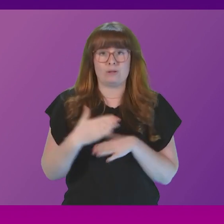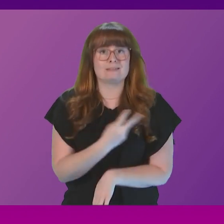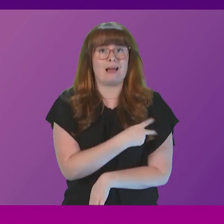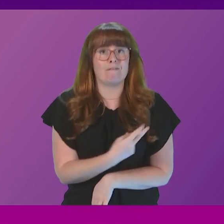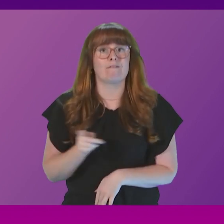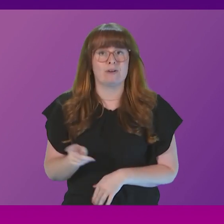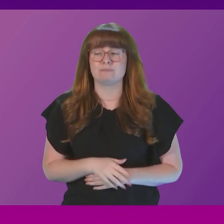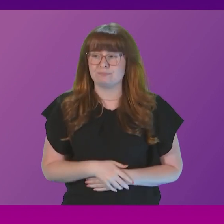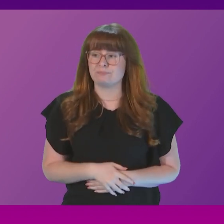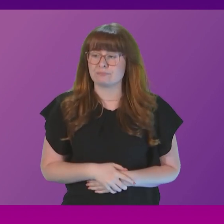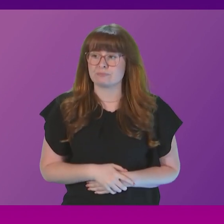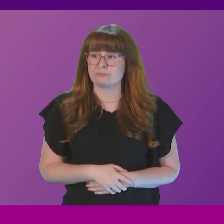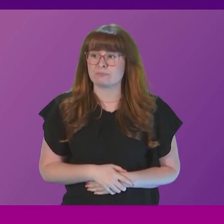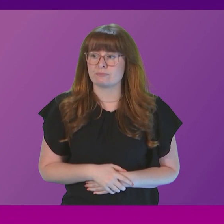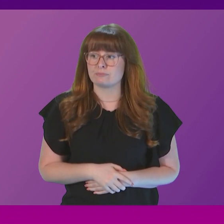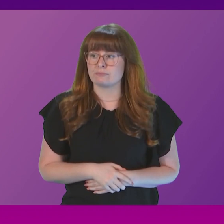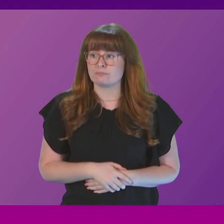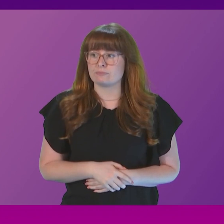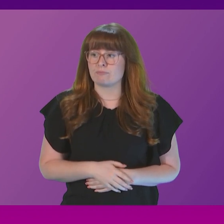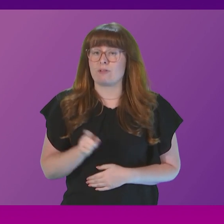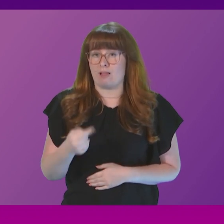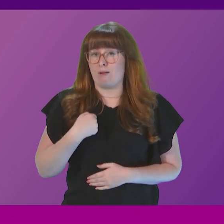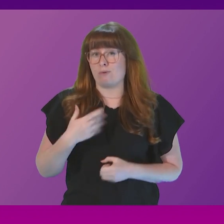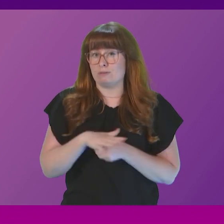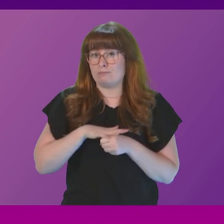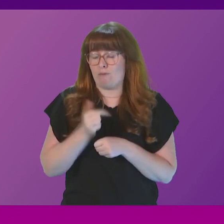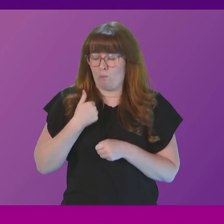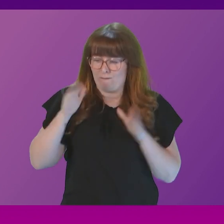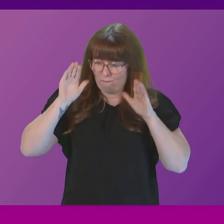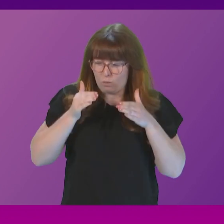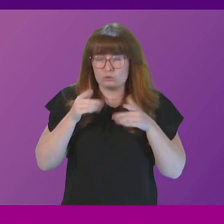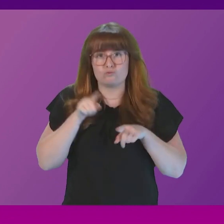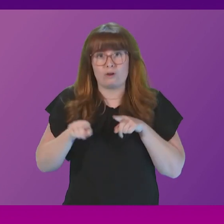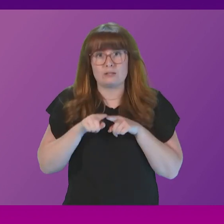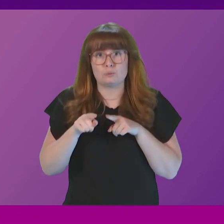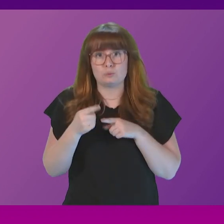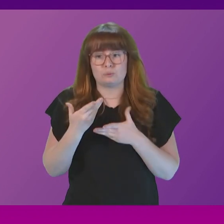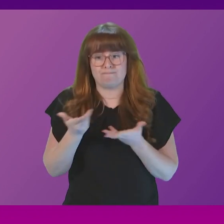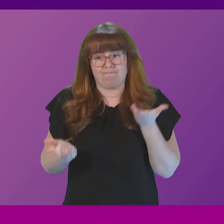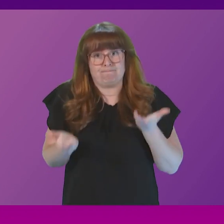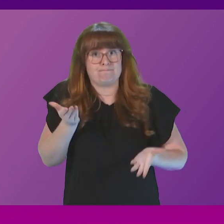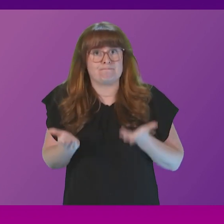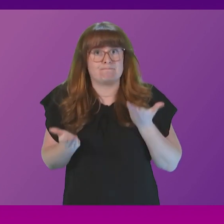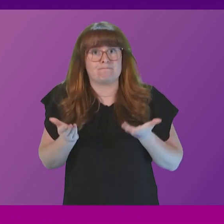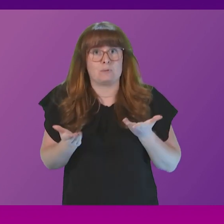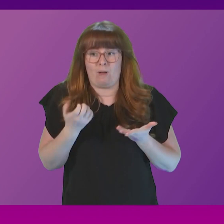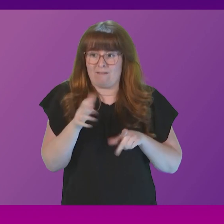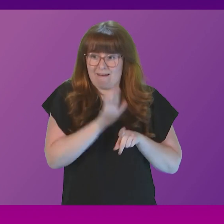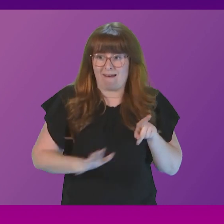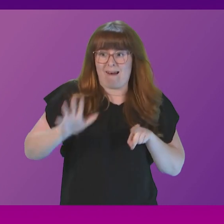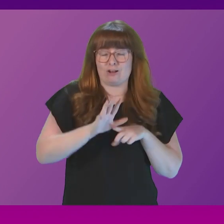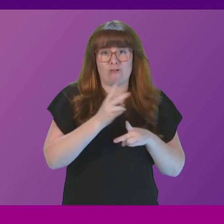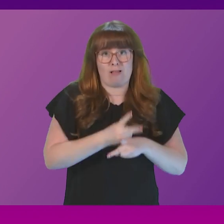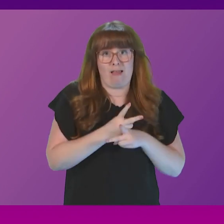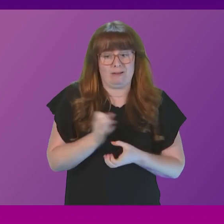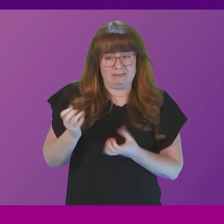staff. That is the area that we're focused on in terms of trying to find a compromise solution. So how do you have a national care service that has